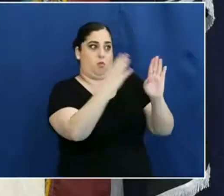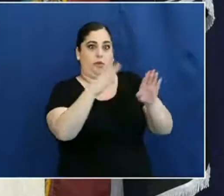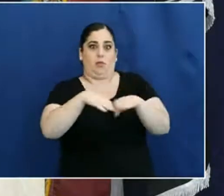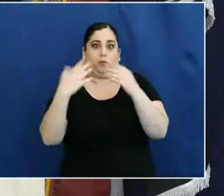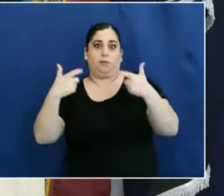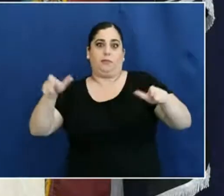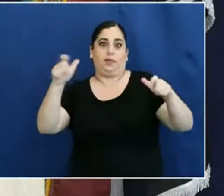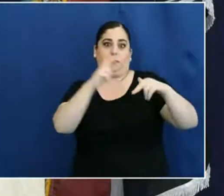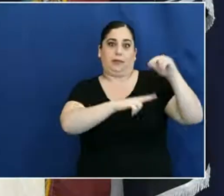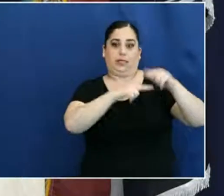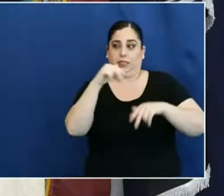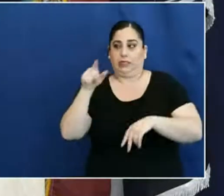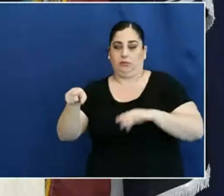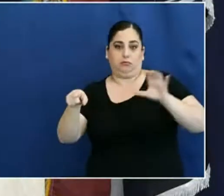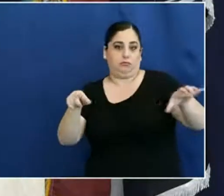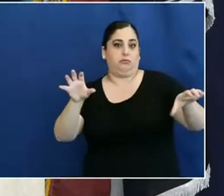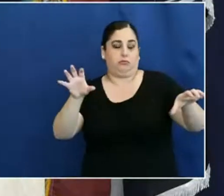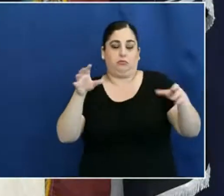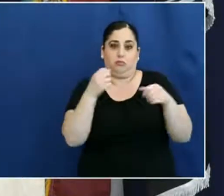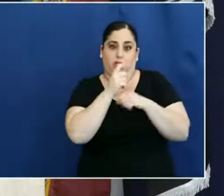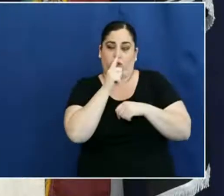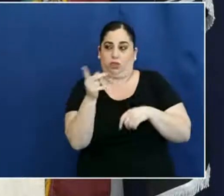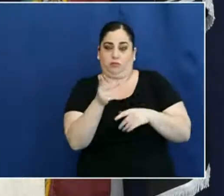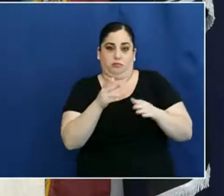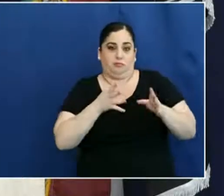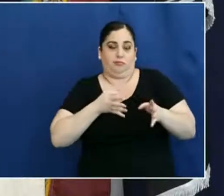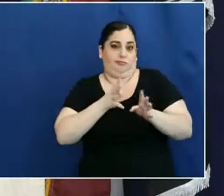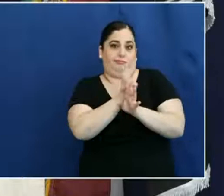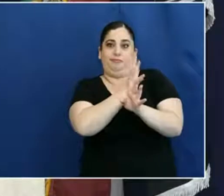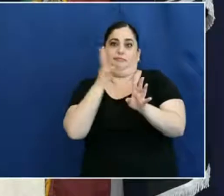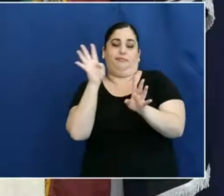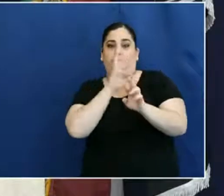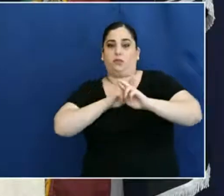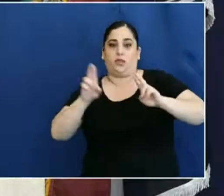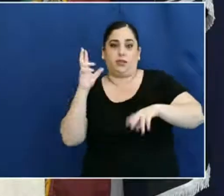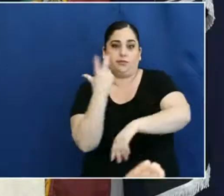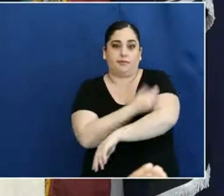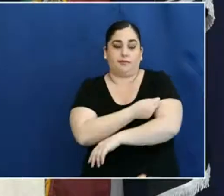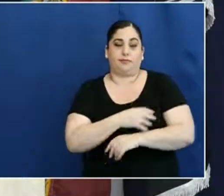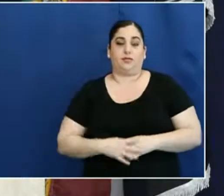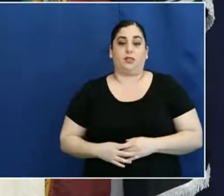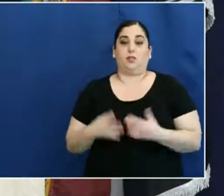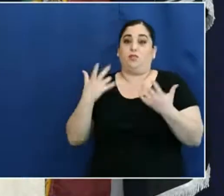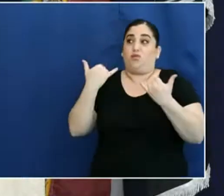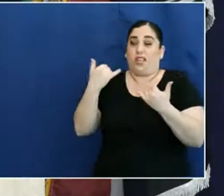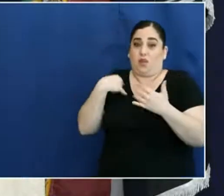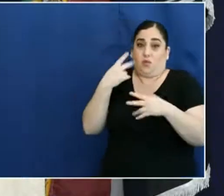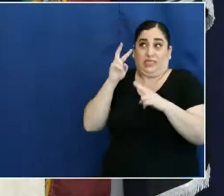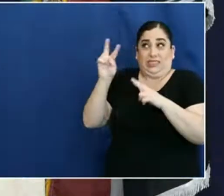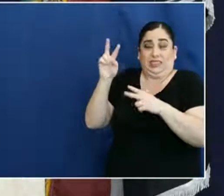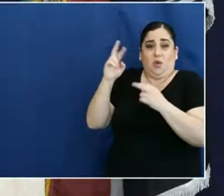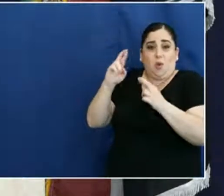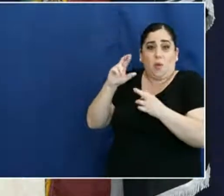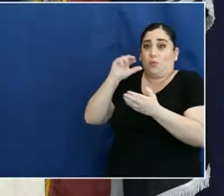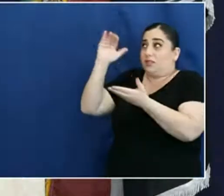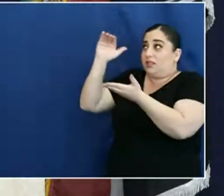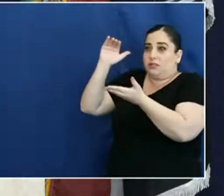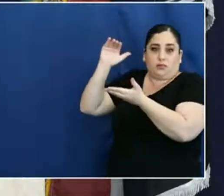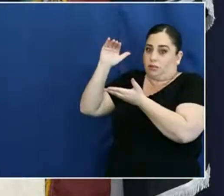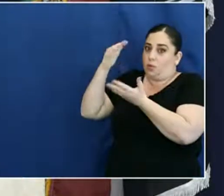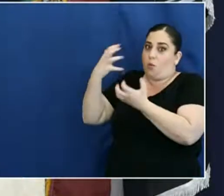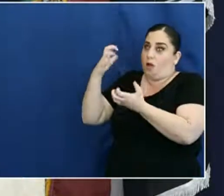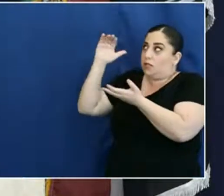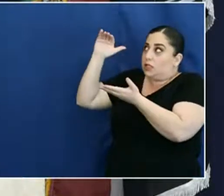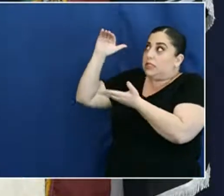into the convention center, but again, we want to wait until the supply of vaccines actually increases and give them time to finish second doses that they're doing